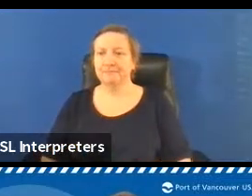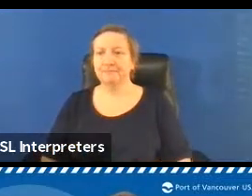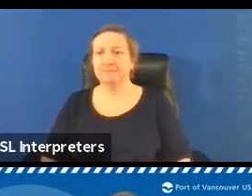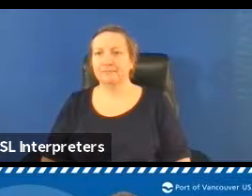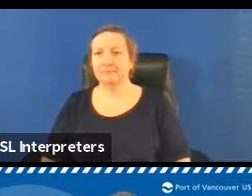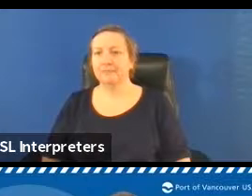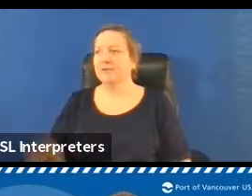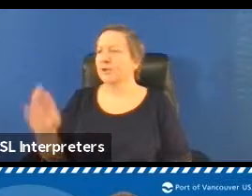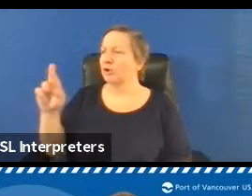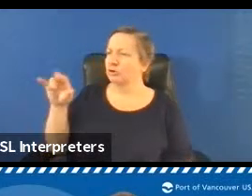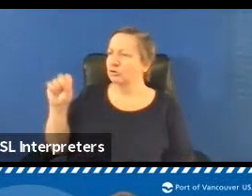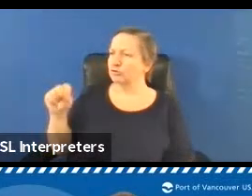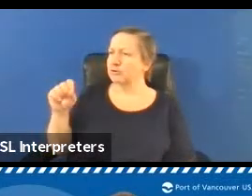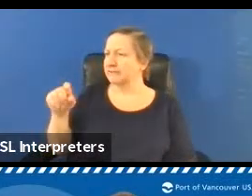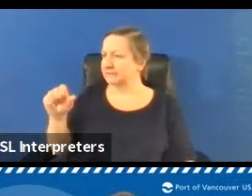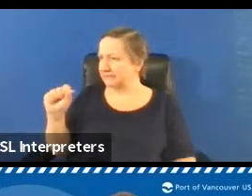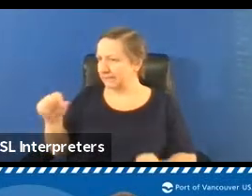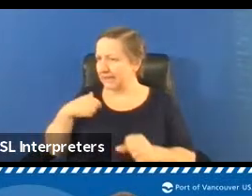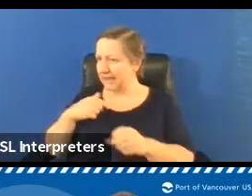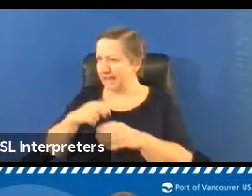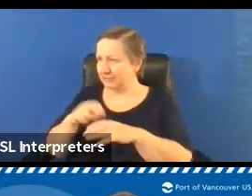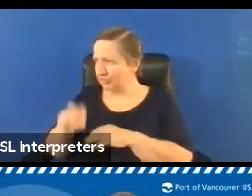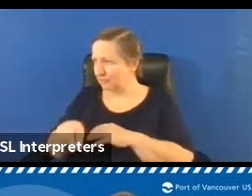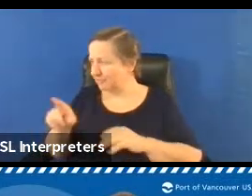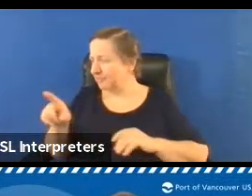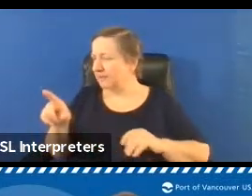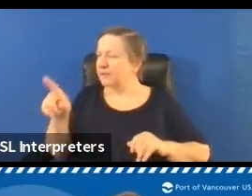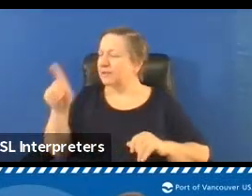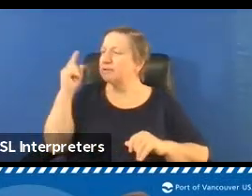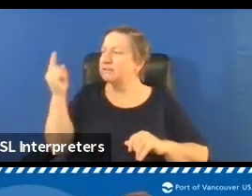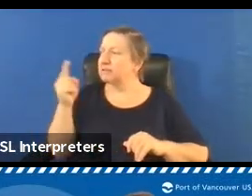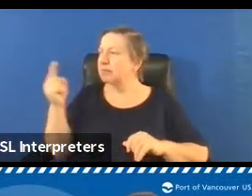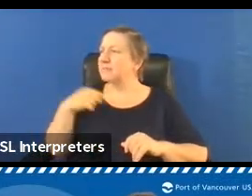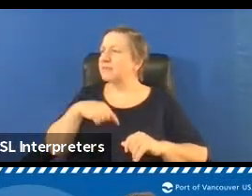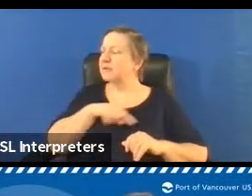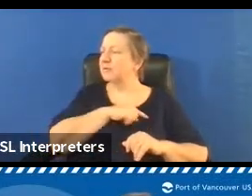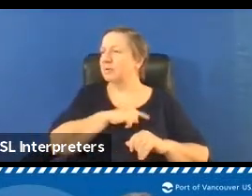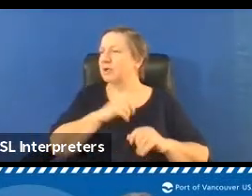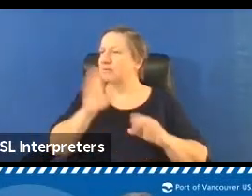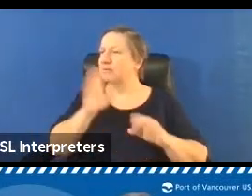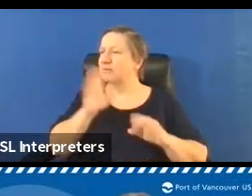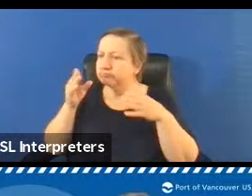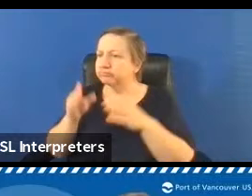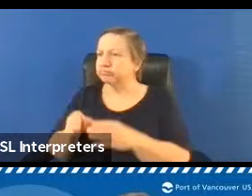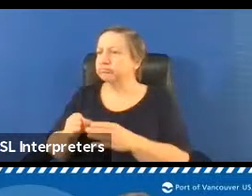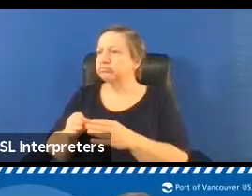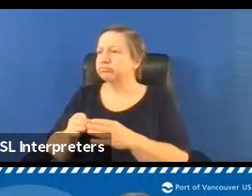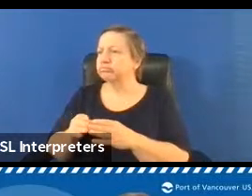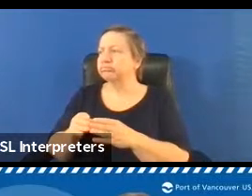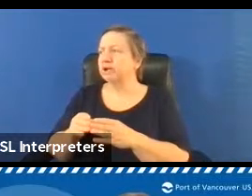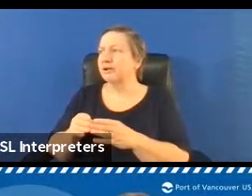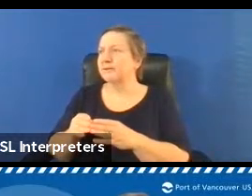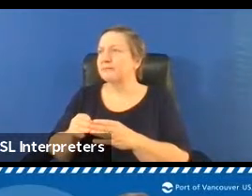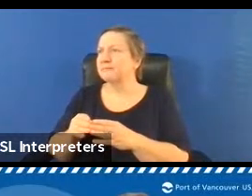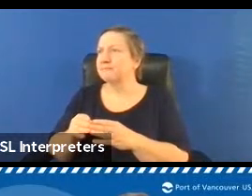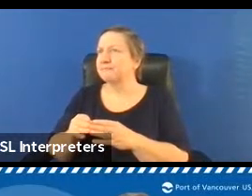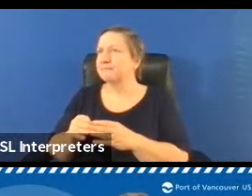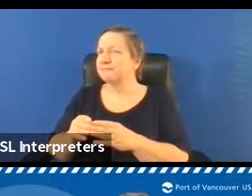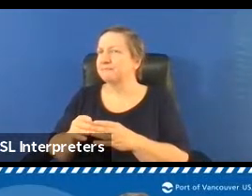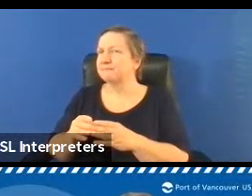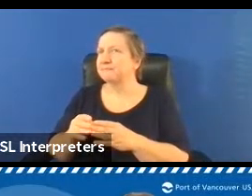So Chris, if I can just jump in, one of the things that we are focusing on,